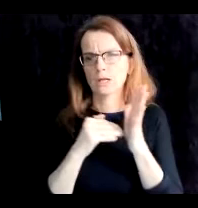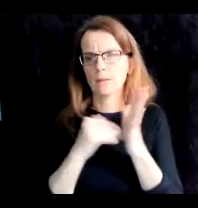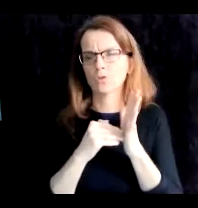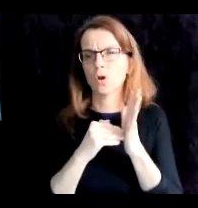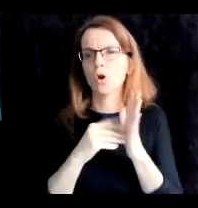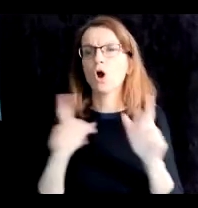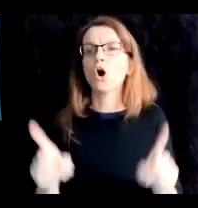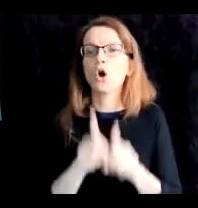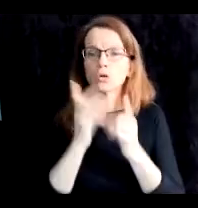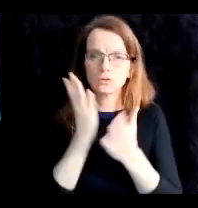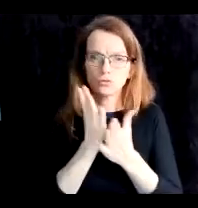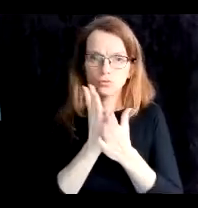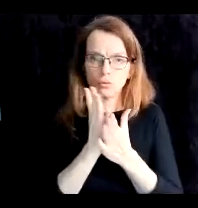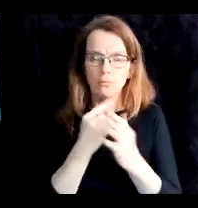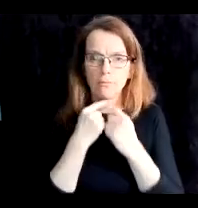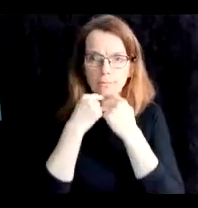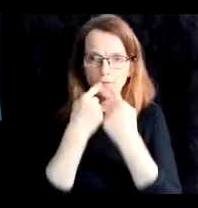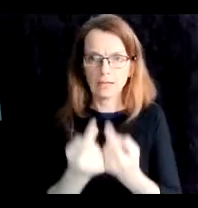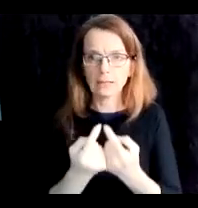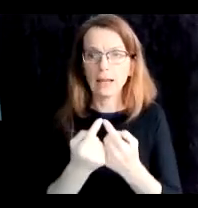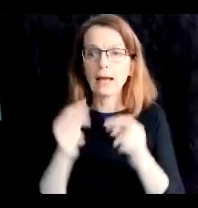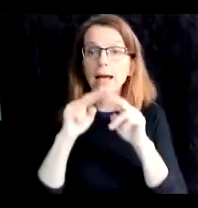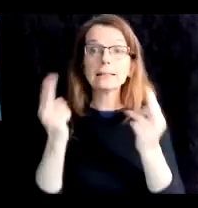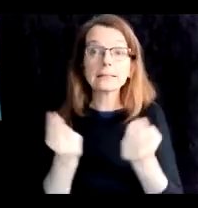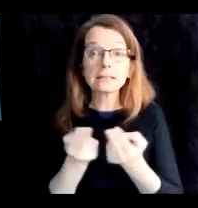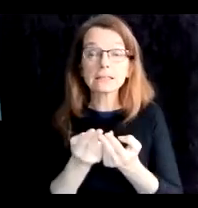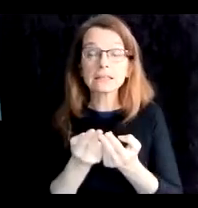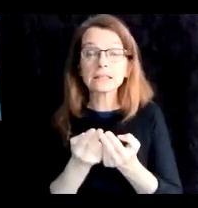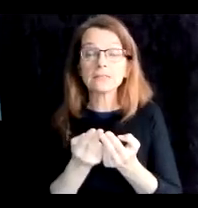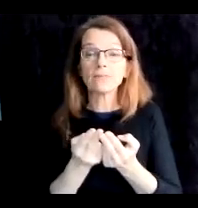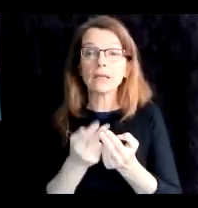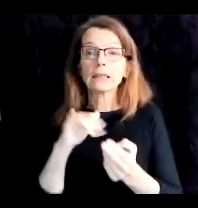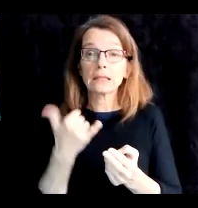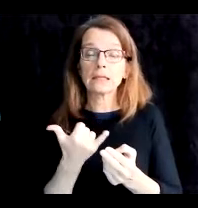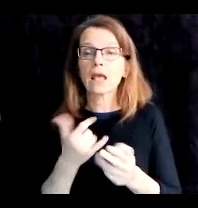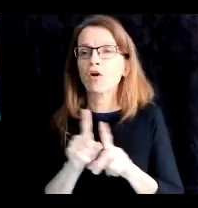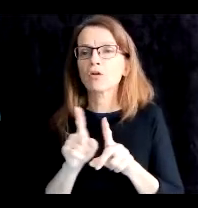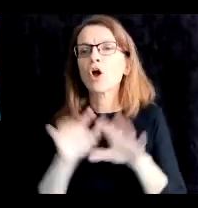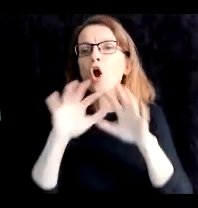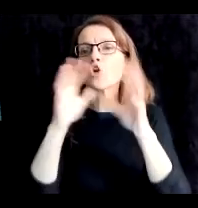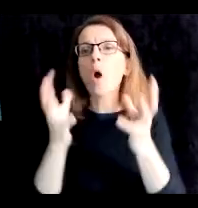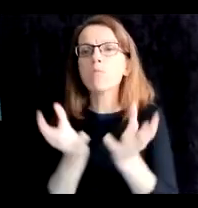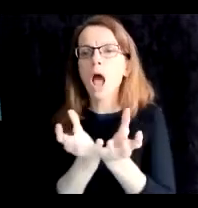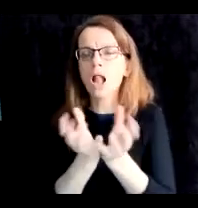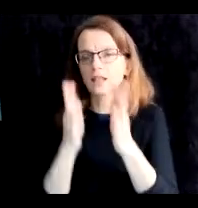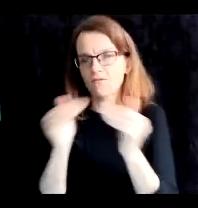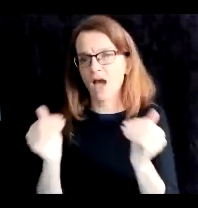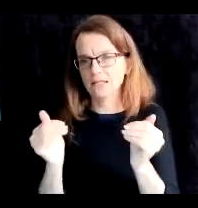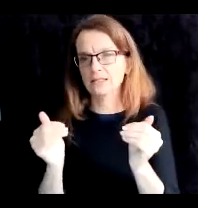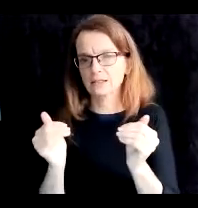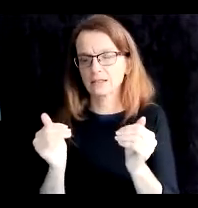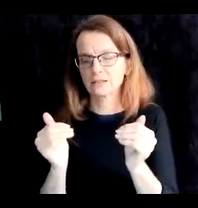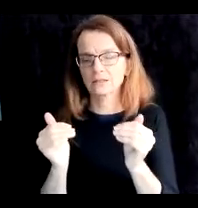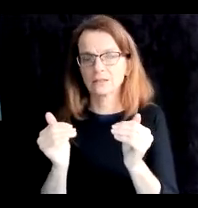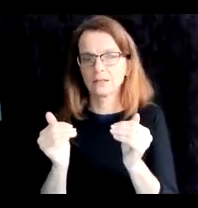First, let's check the relationship between citizenship, economic development, and democracy. And I decided to take a few